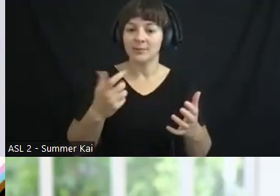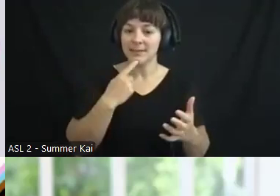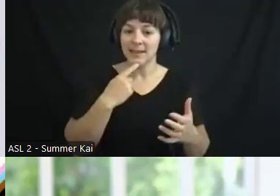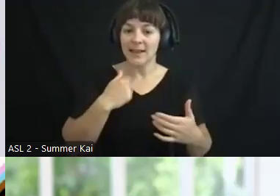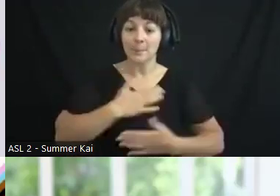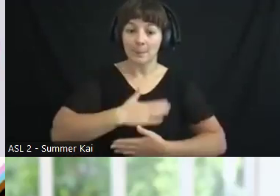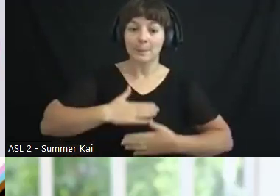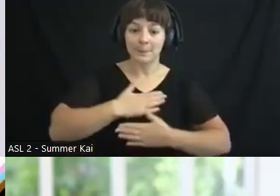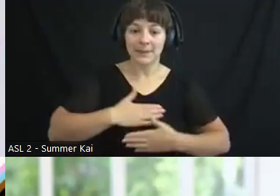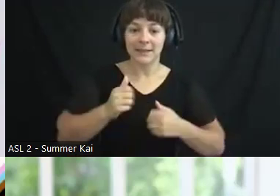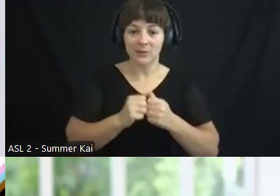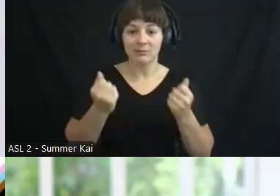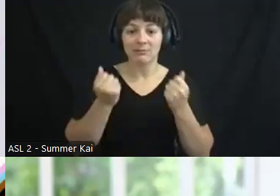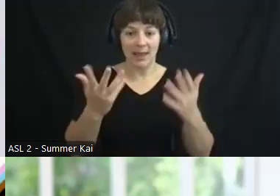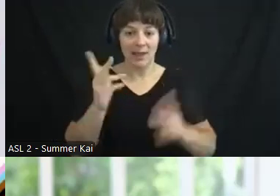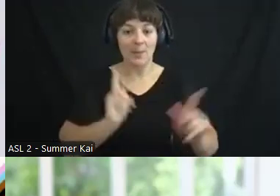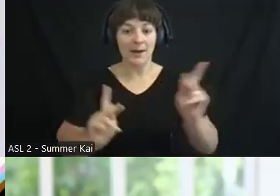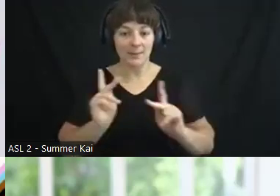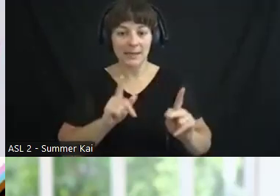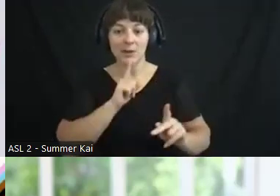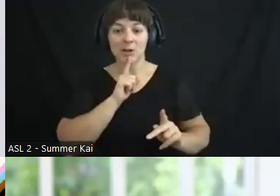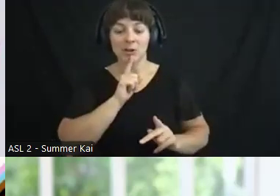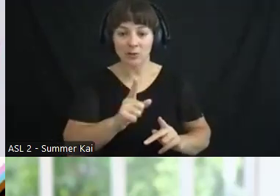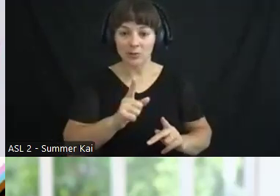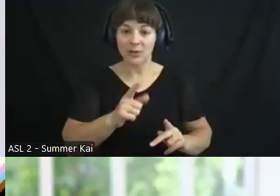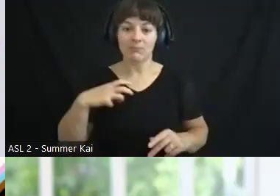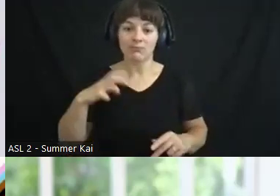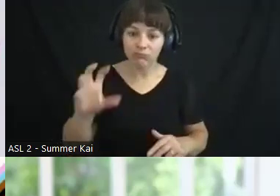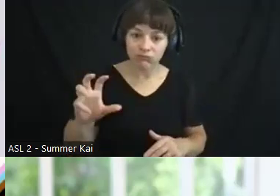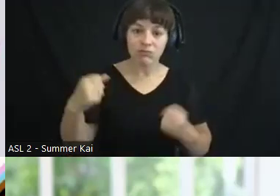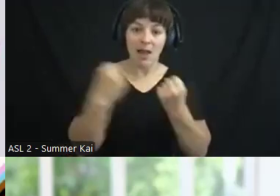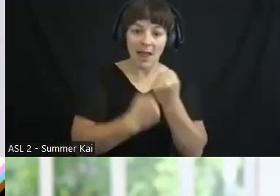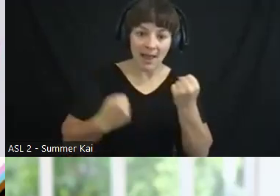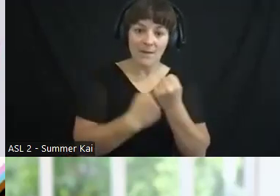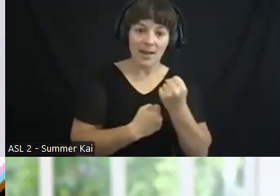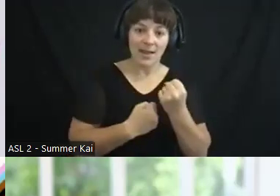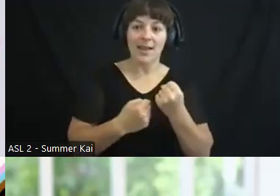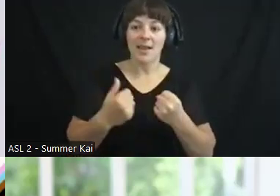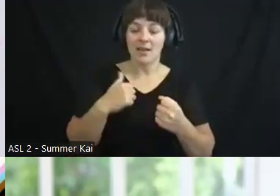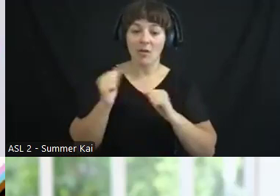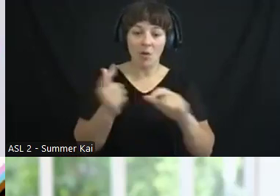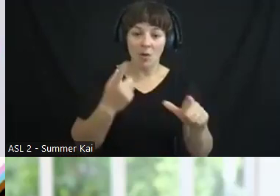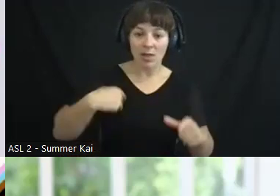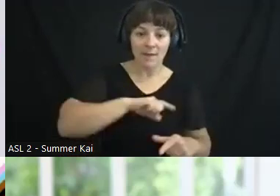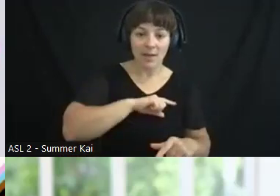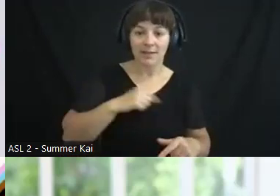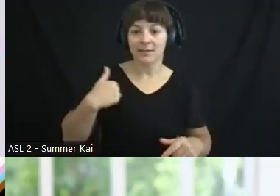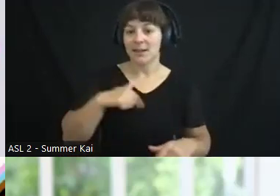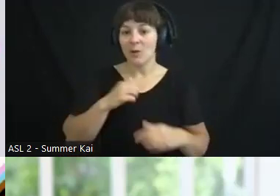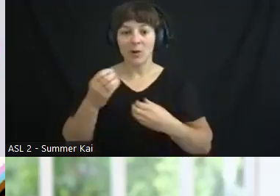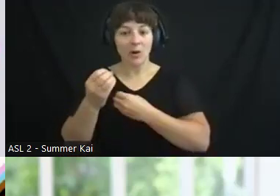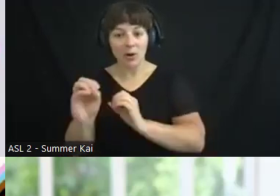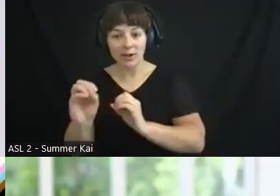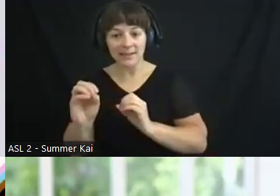the number of people who have really stepped up and advocated. I know all of us, all of our organizations were giving